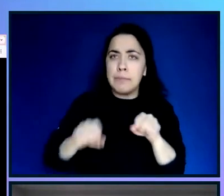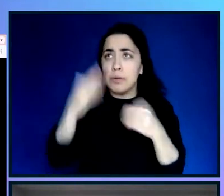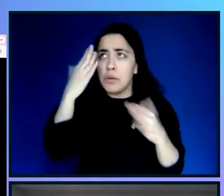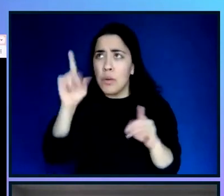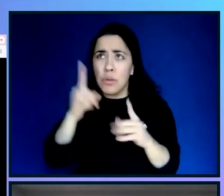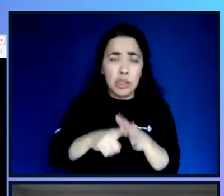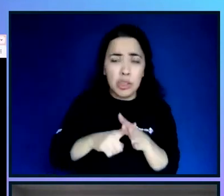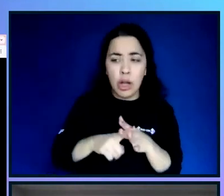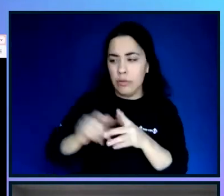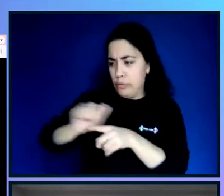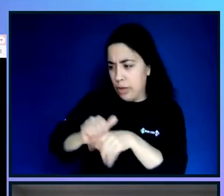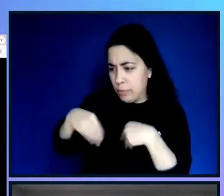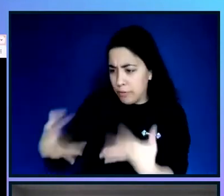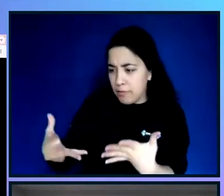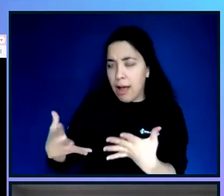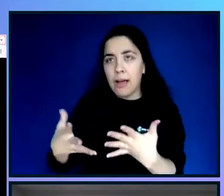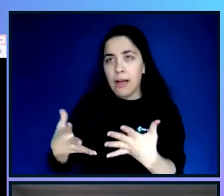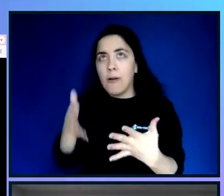So let's start wrapping things up.